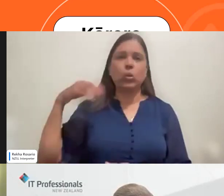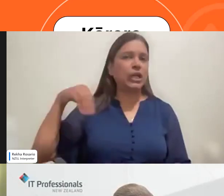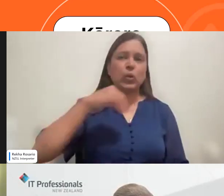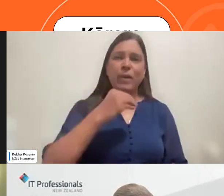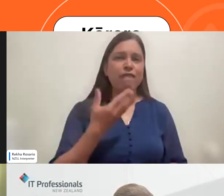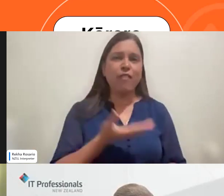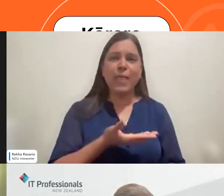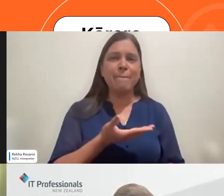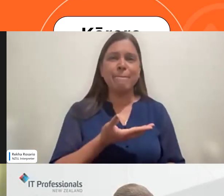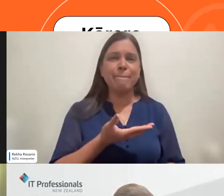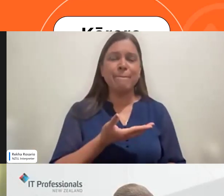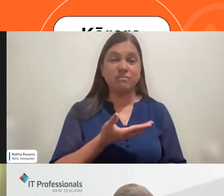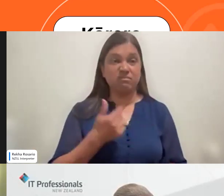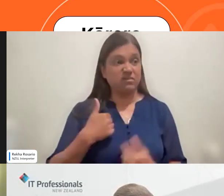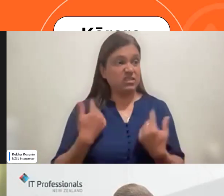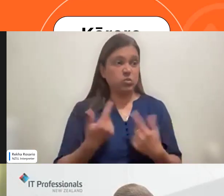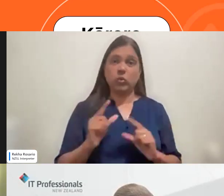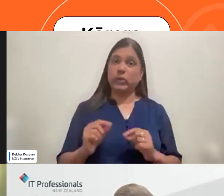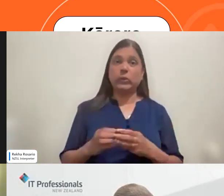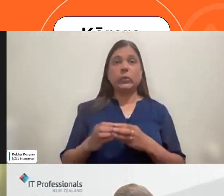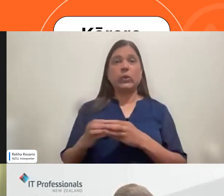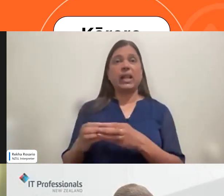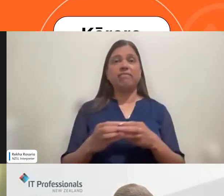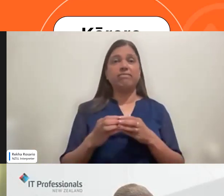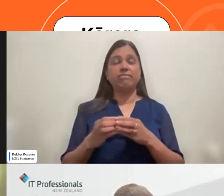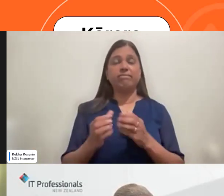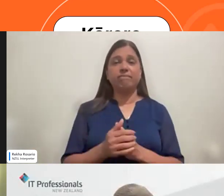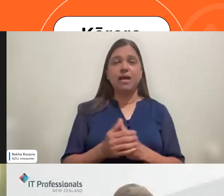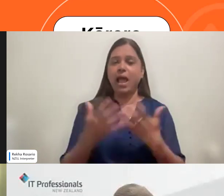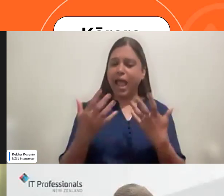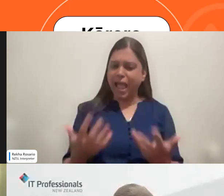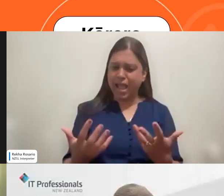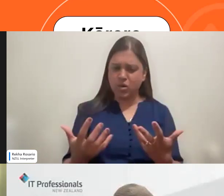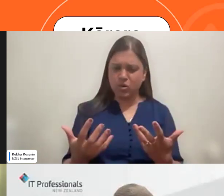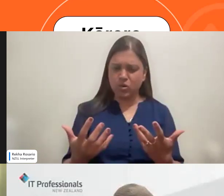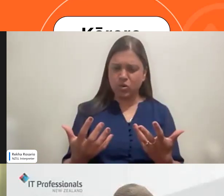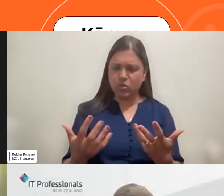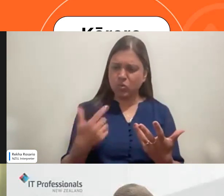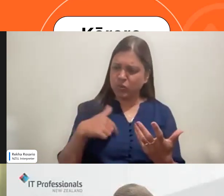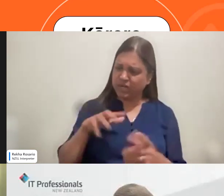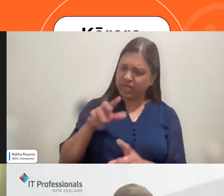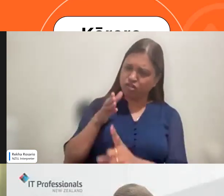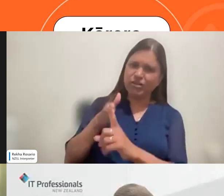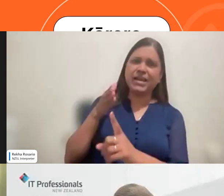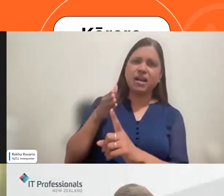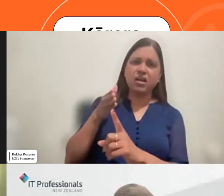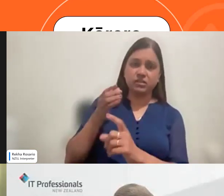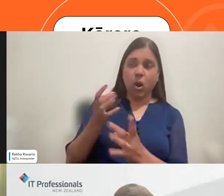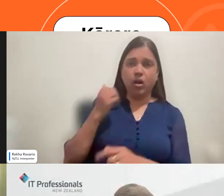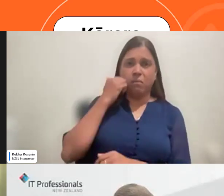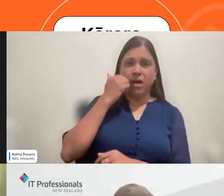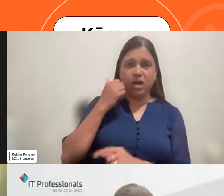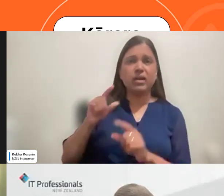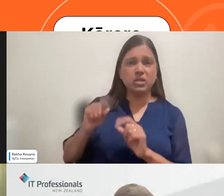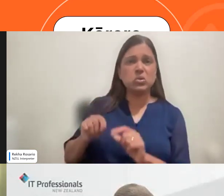do that, but that's just what we do. How do we recognize that sort of a lot of Māori will do that, and they